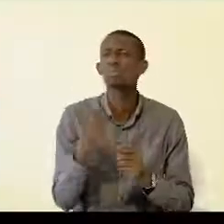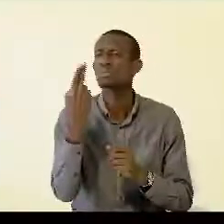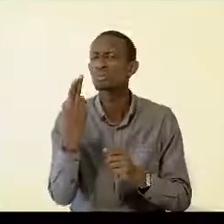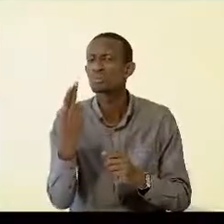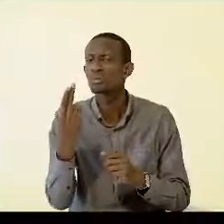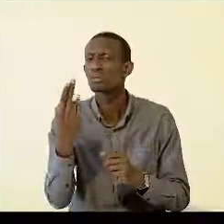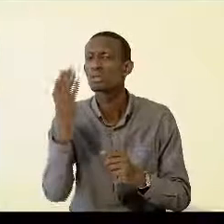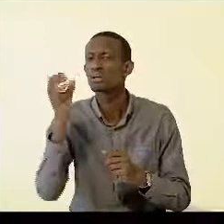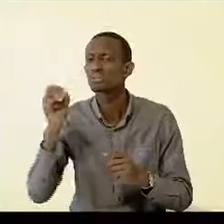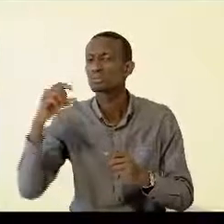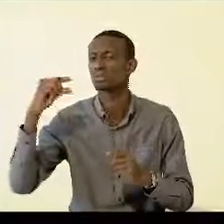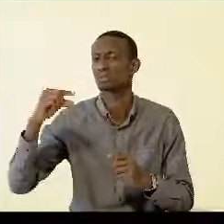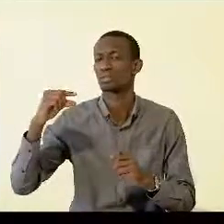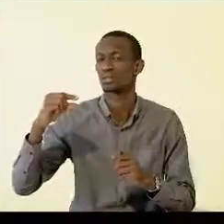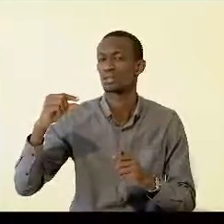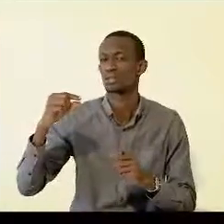grams of